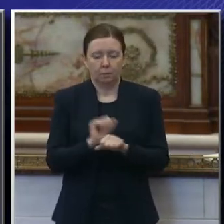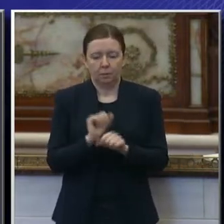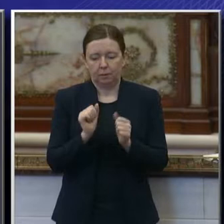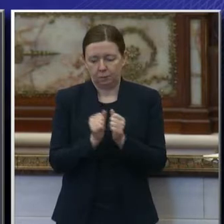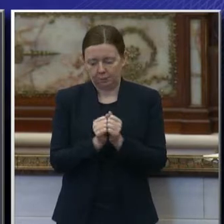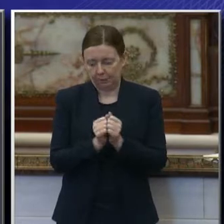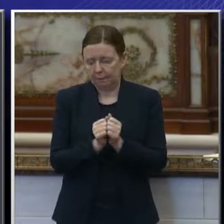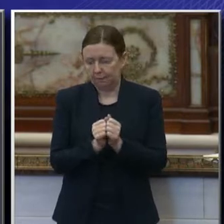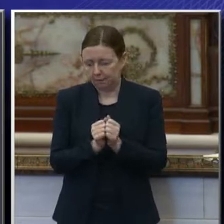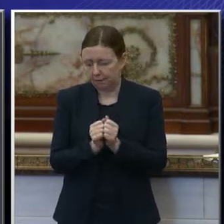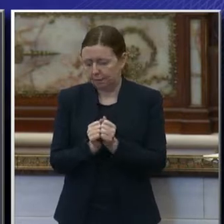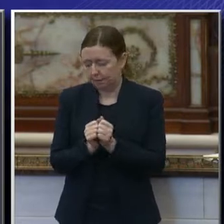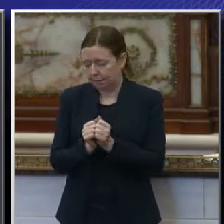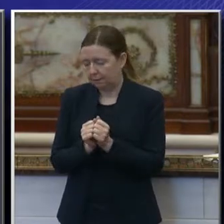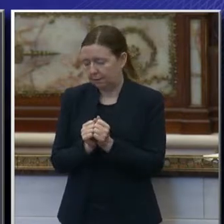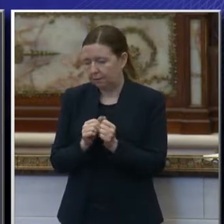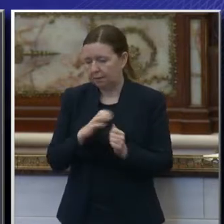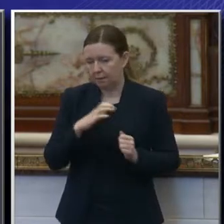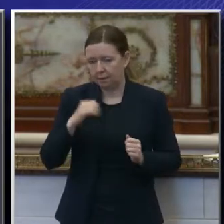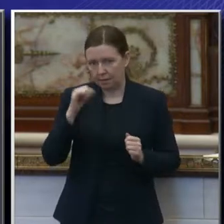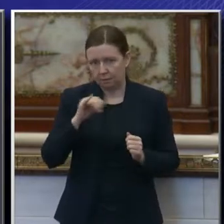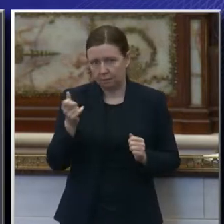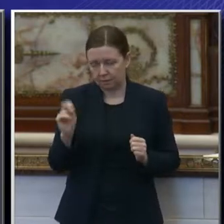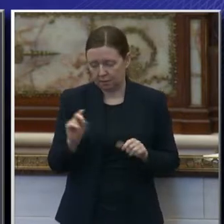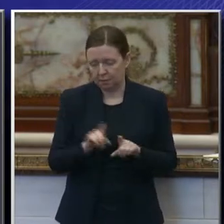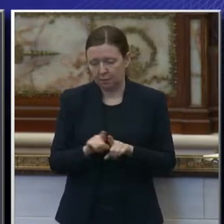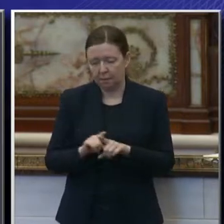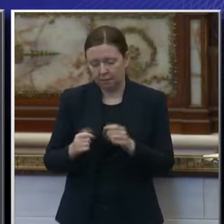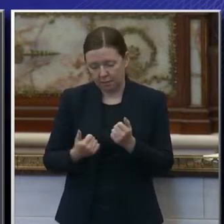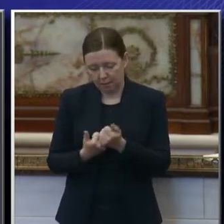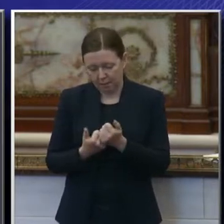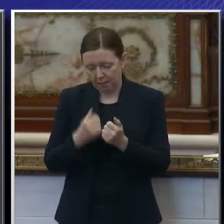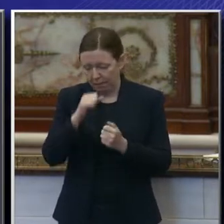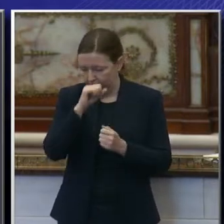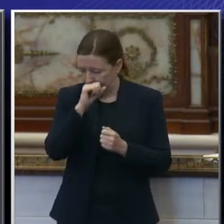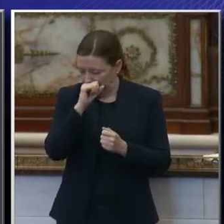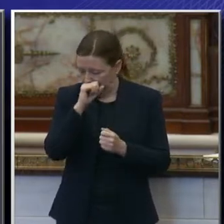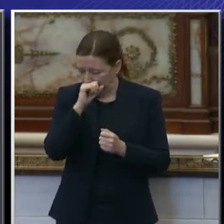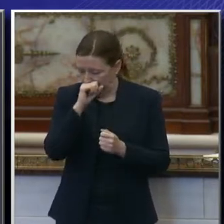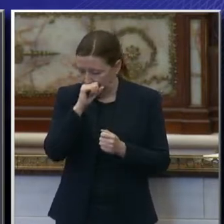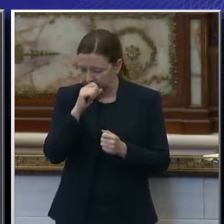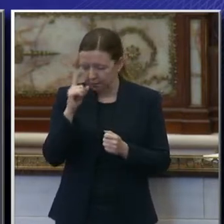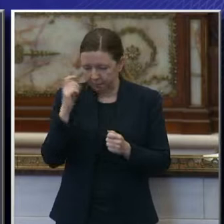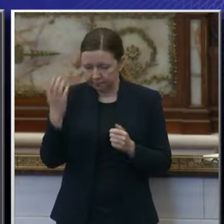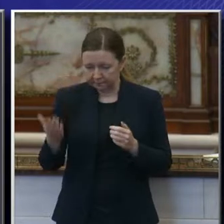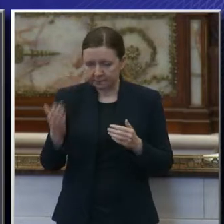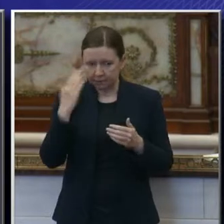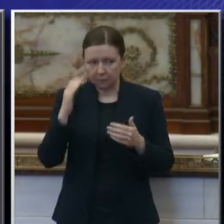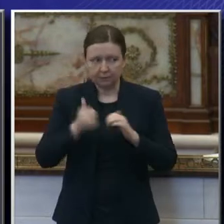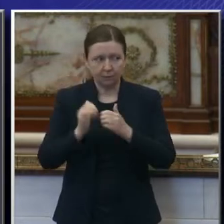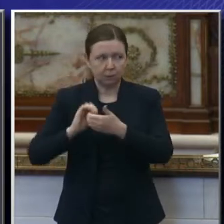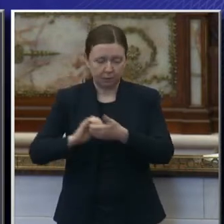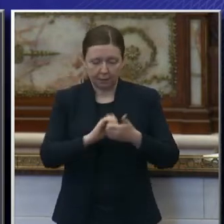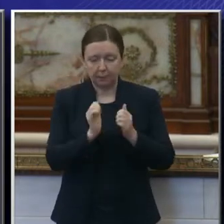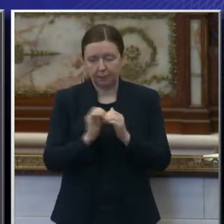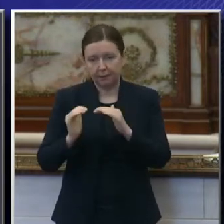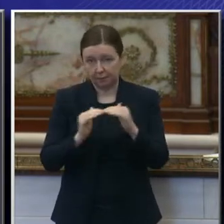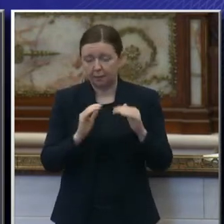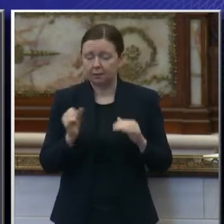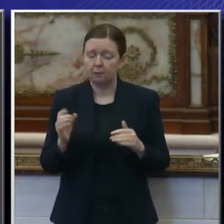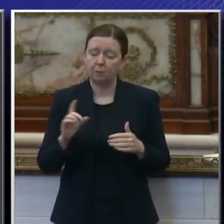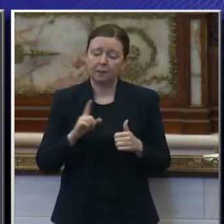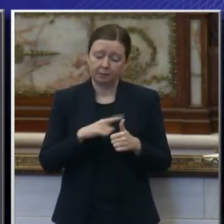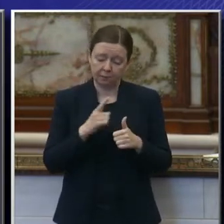and the Councilman Johnson as a sponsor, because he does know how to collaborate with his colleagues. All right, so my